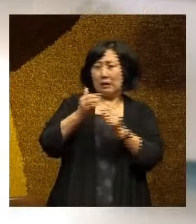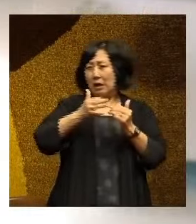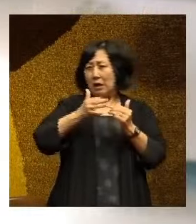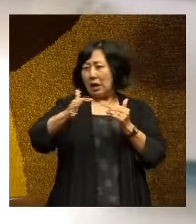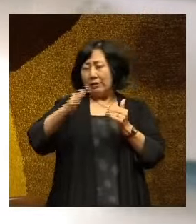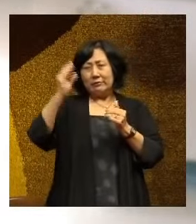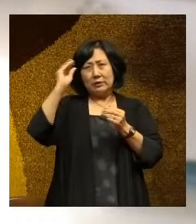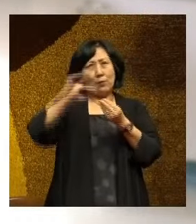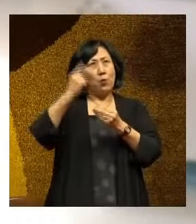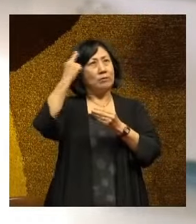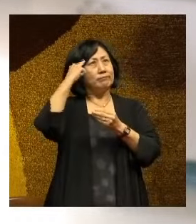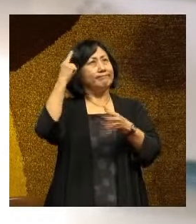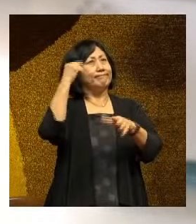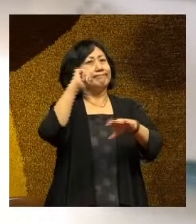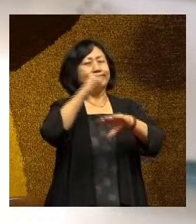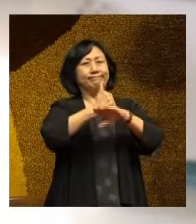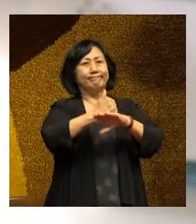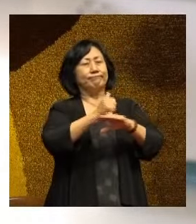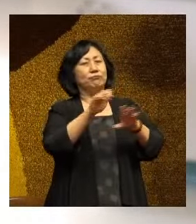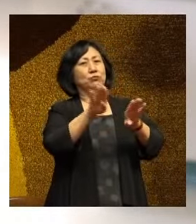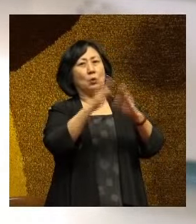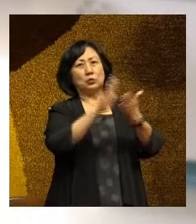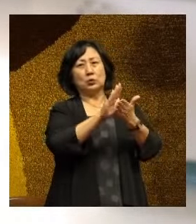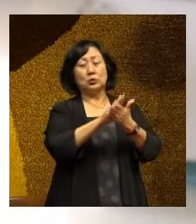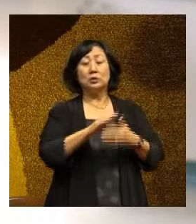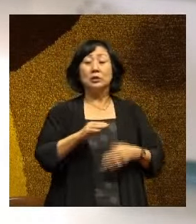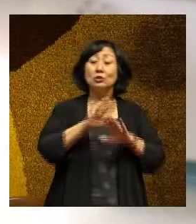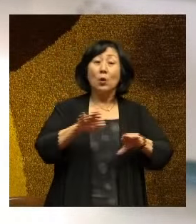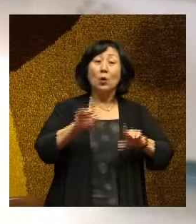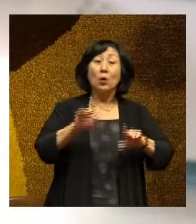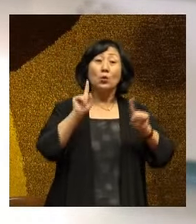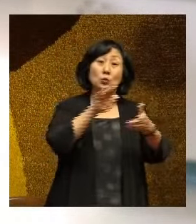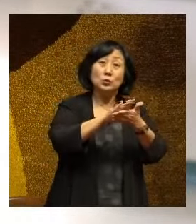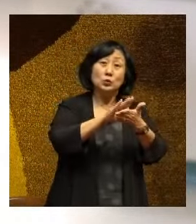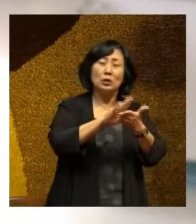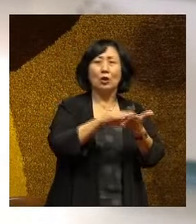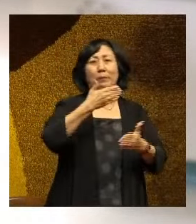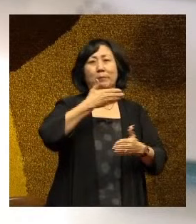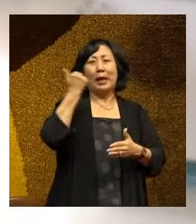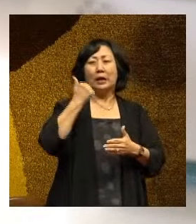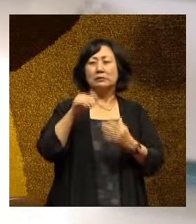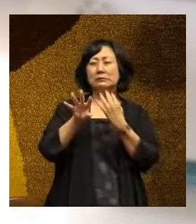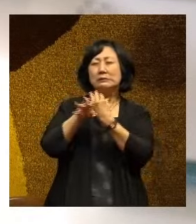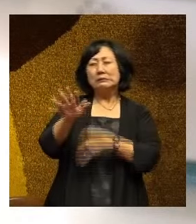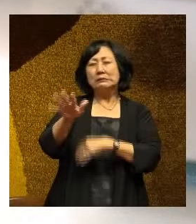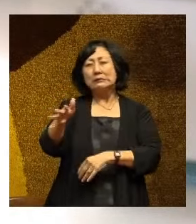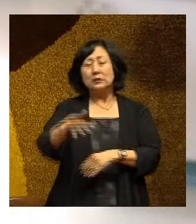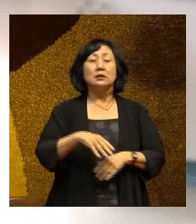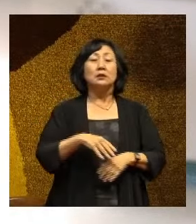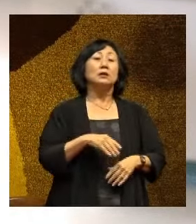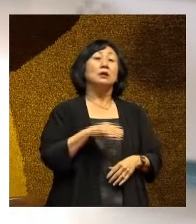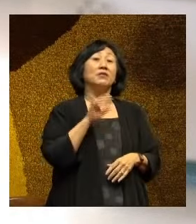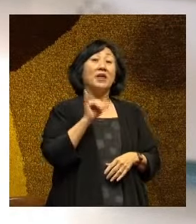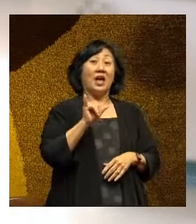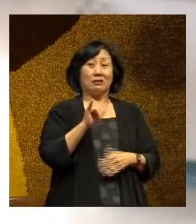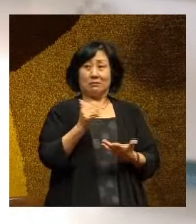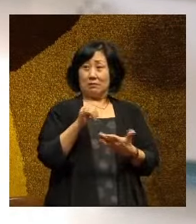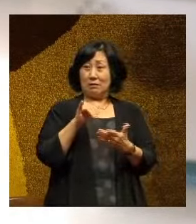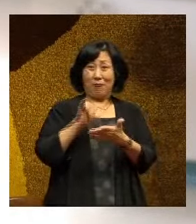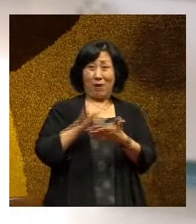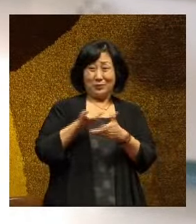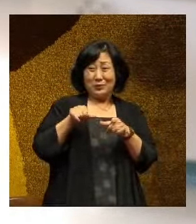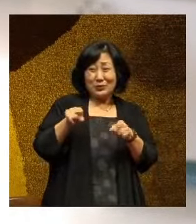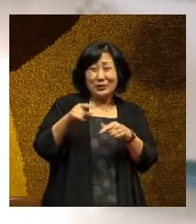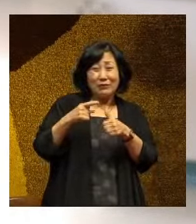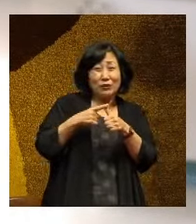that children learn best when they are physically in the classroom. But that wasn't possible during the early days